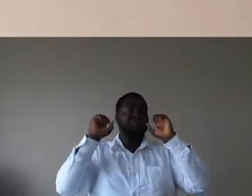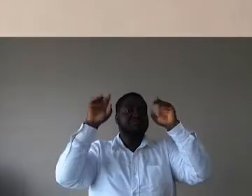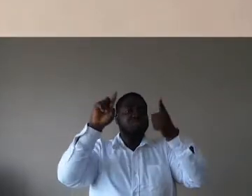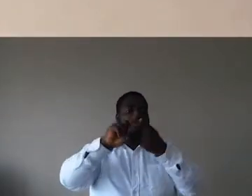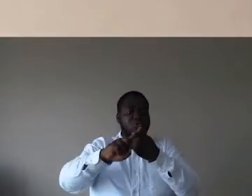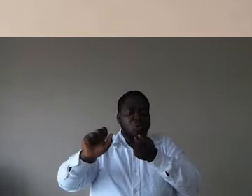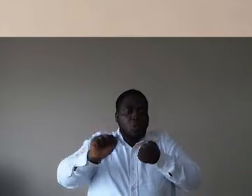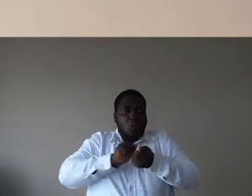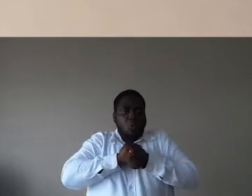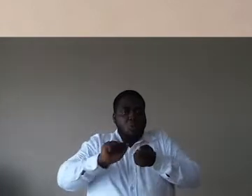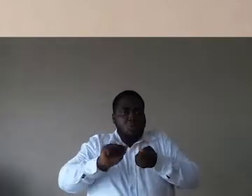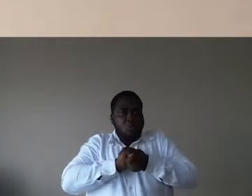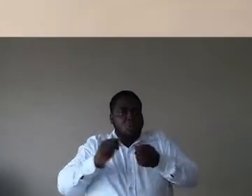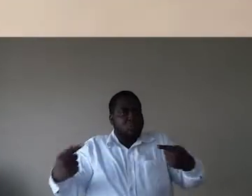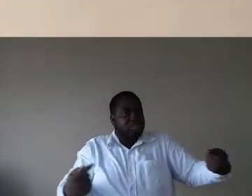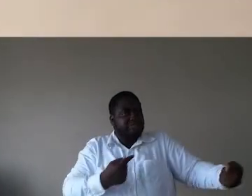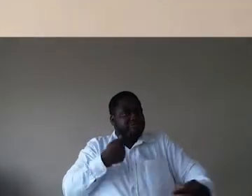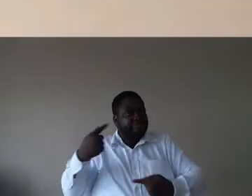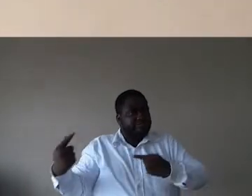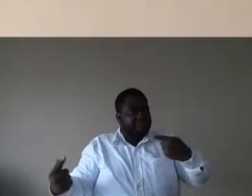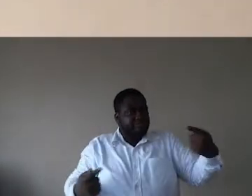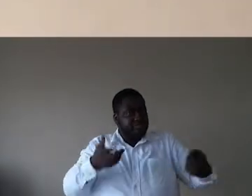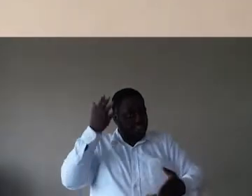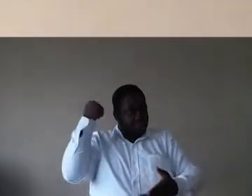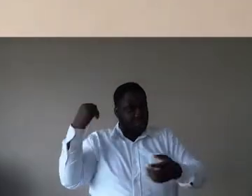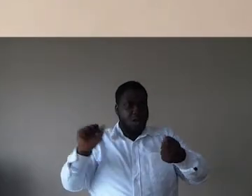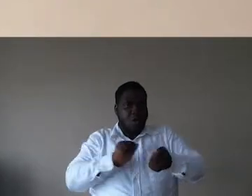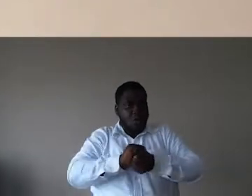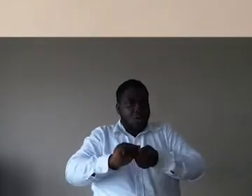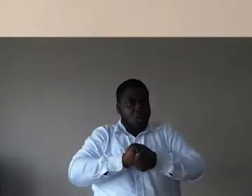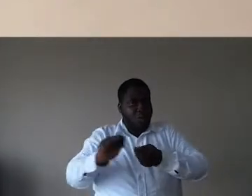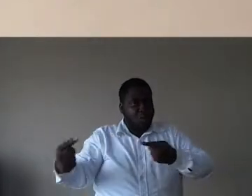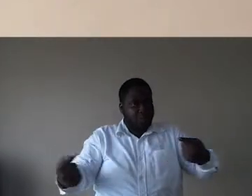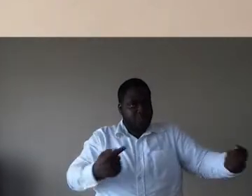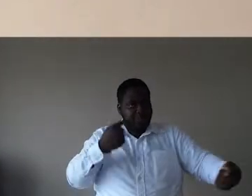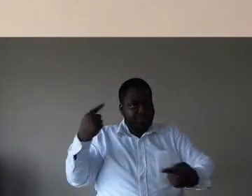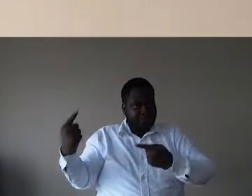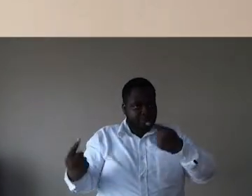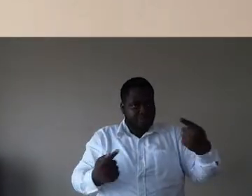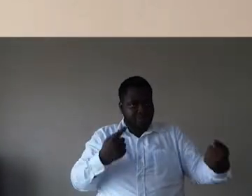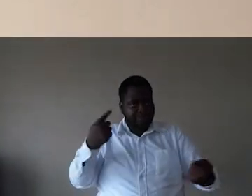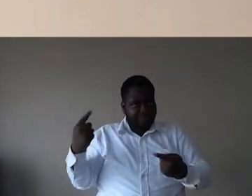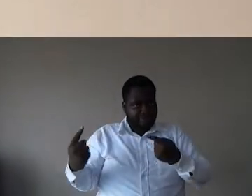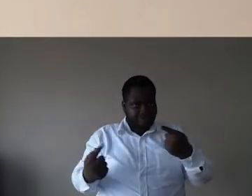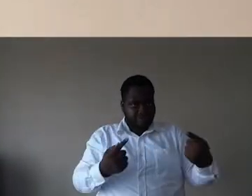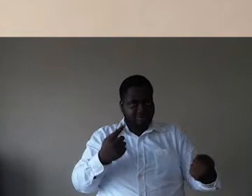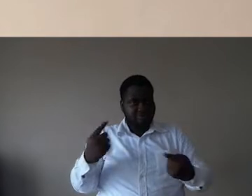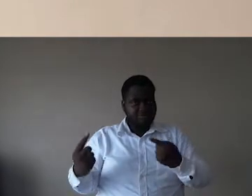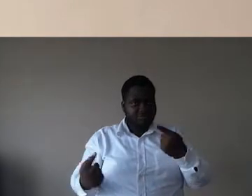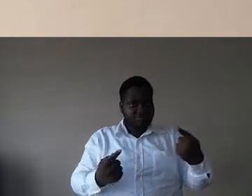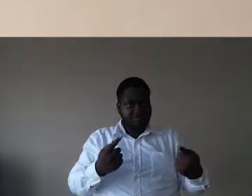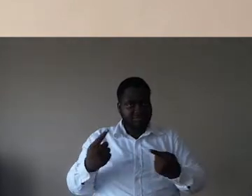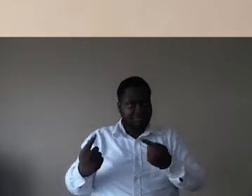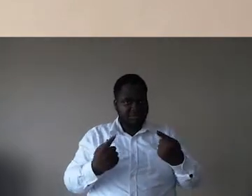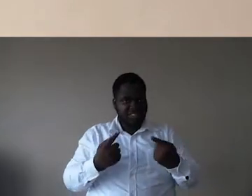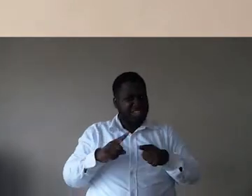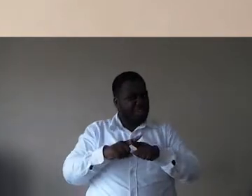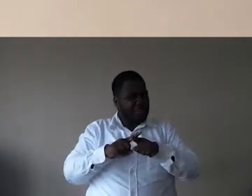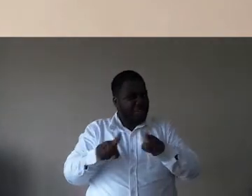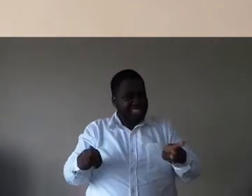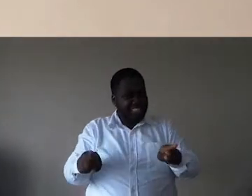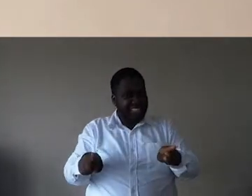not idolaters. They were worshippers of God. Priests for that matter. And yet, God devoured them with fire from